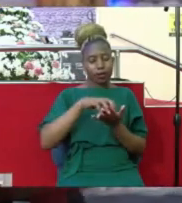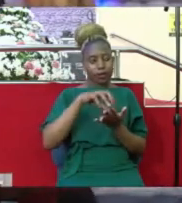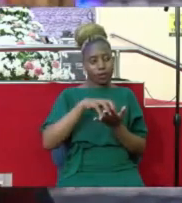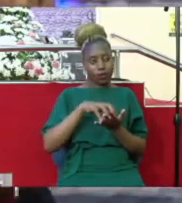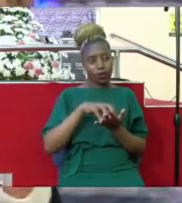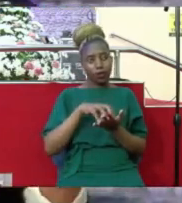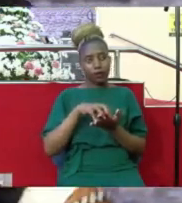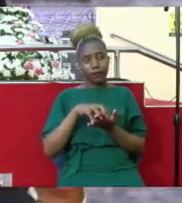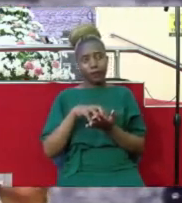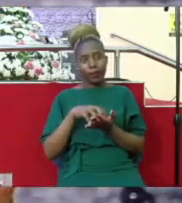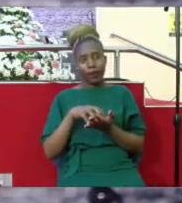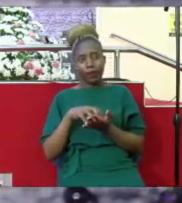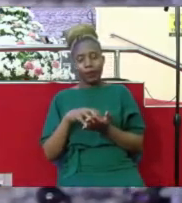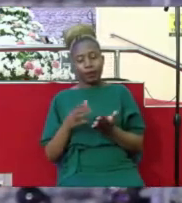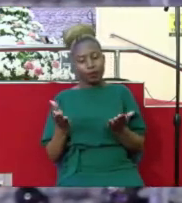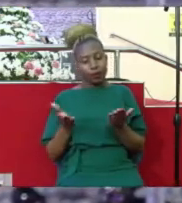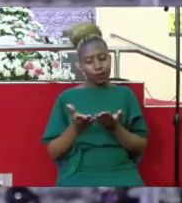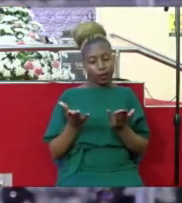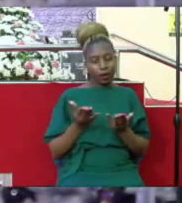where it might seem empty,